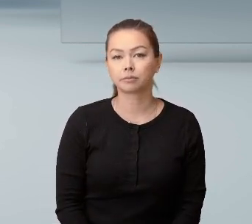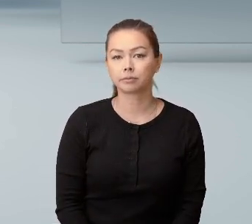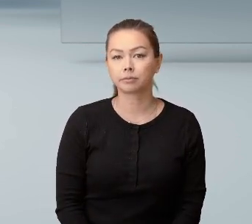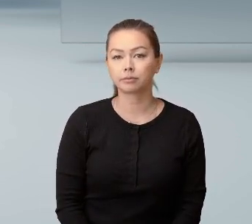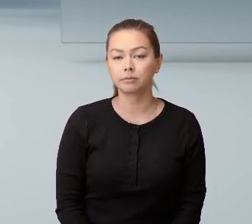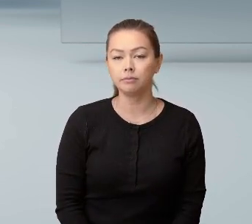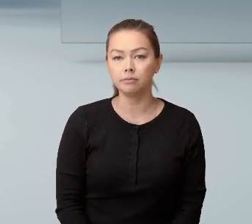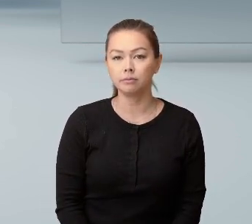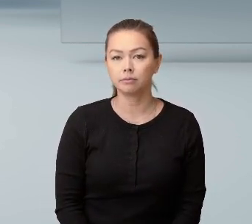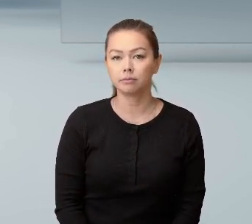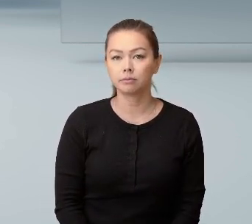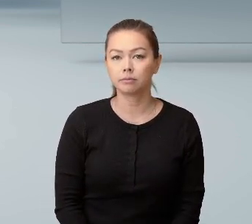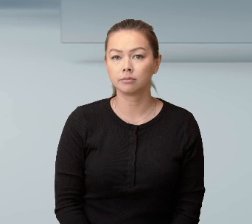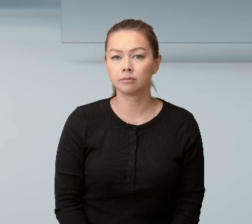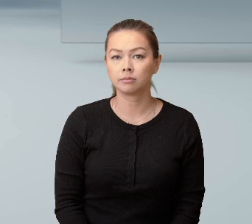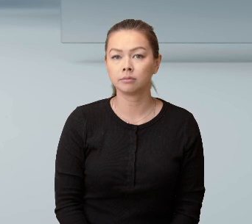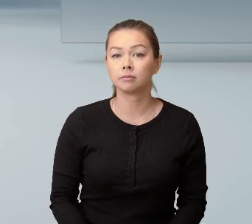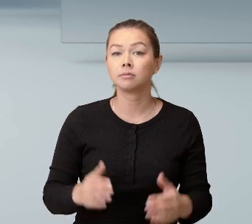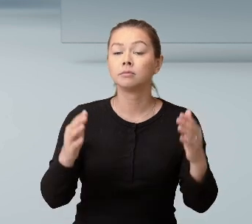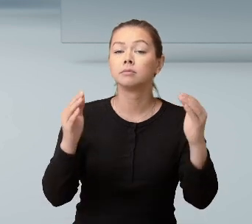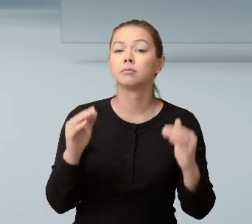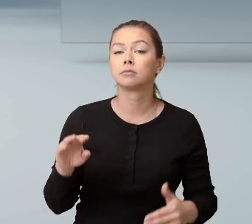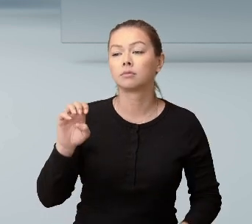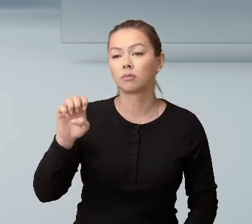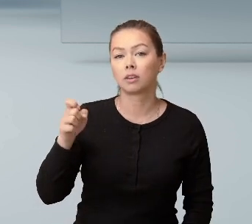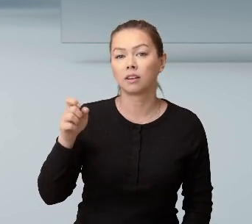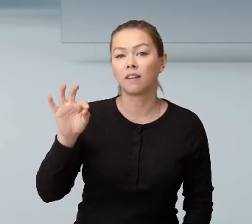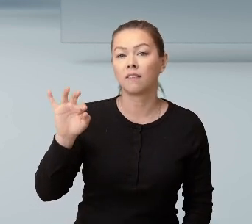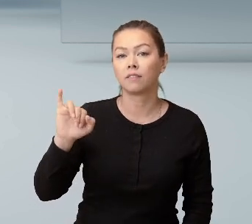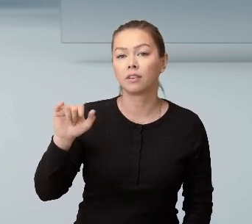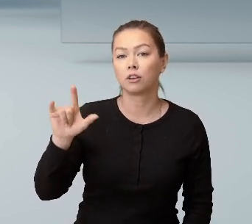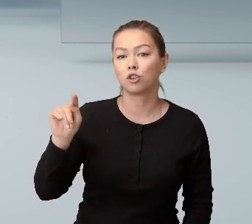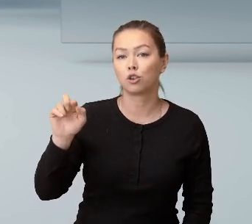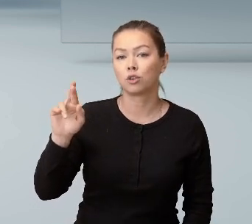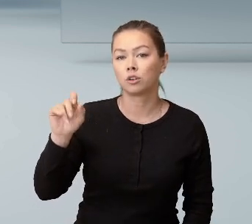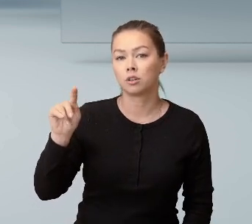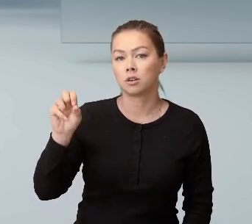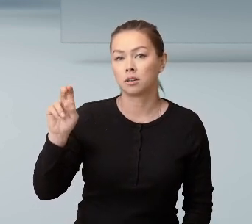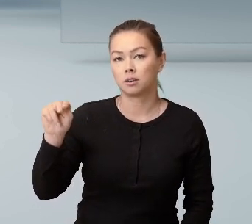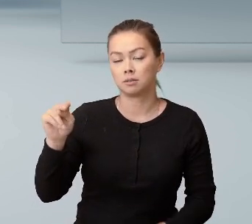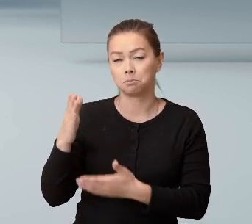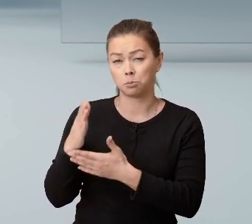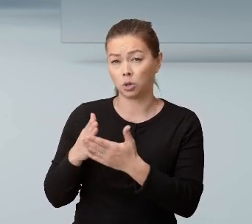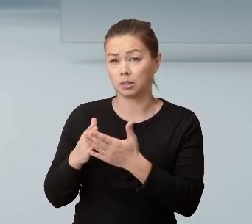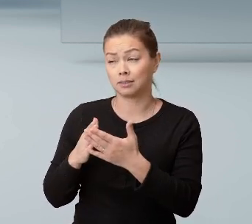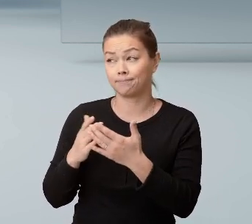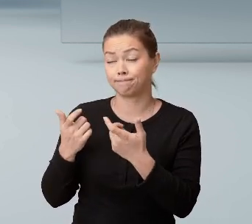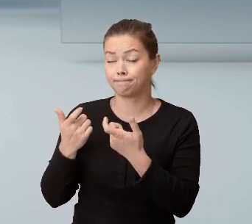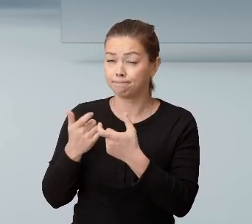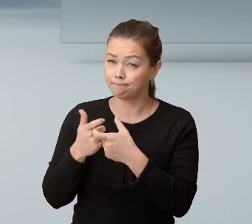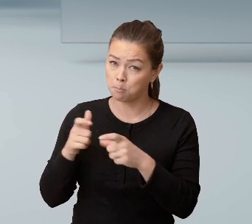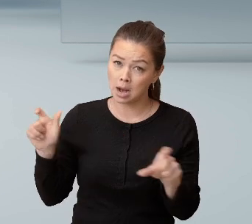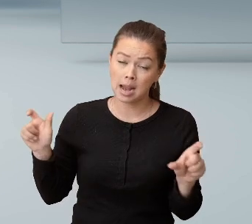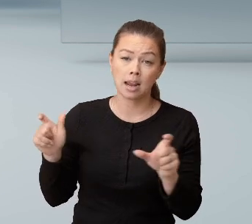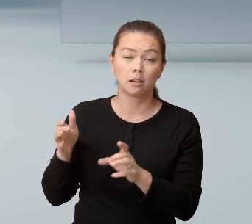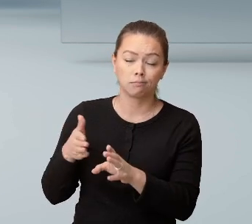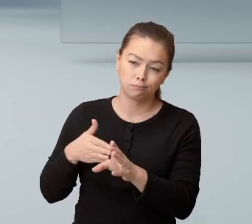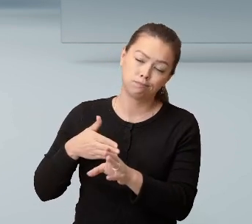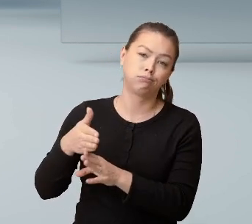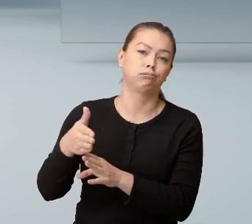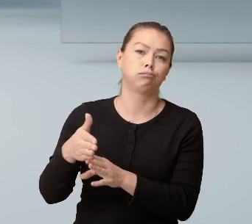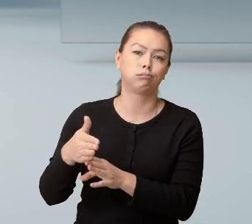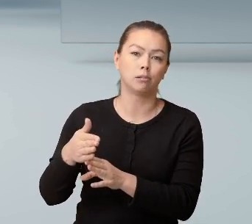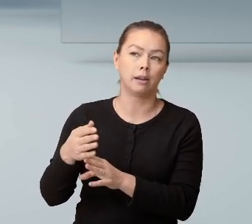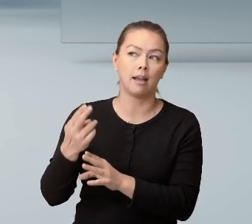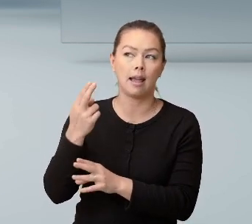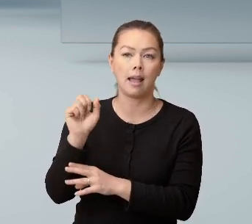Now, from an exfiltration piece, this is the biggest area that we're finding that hackers want from